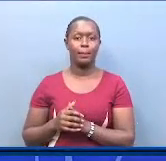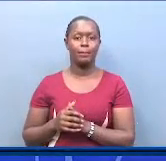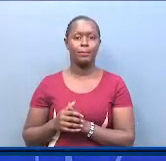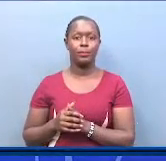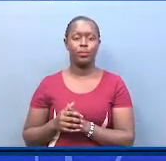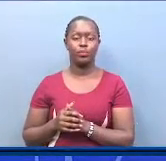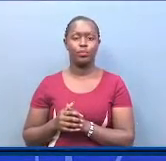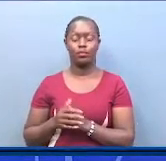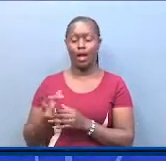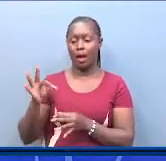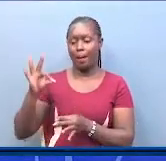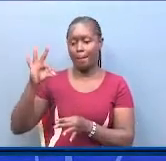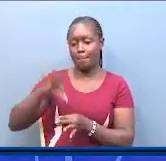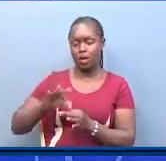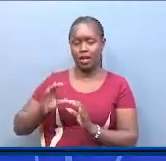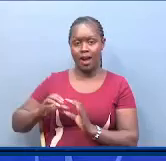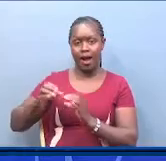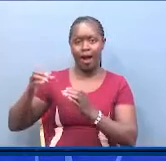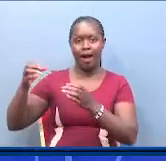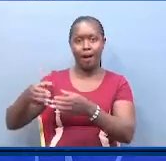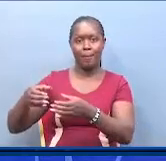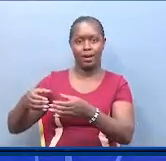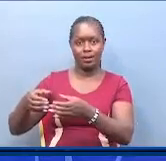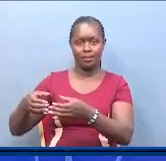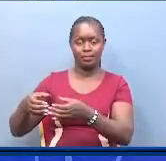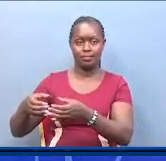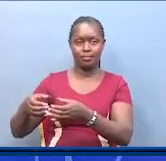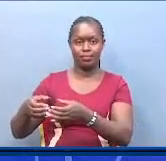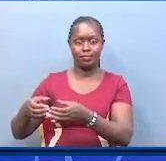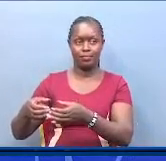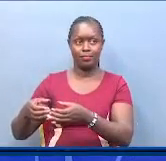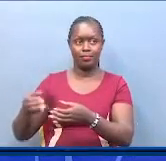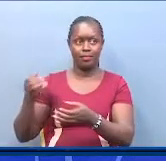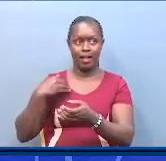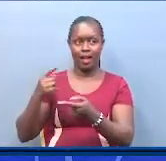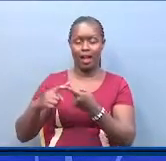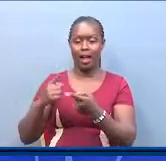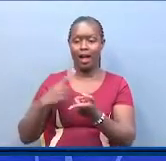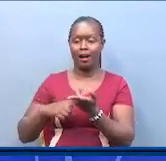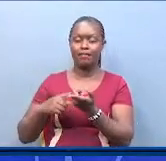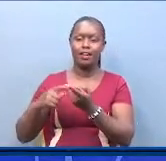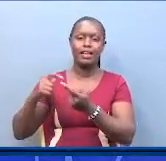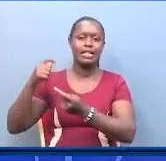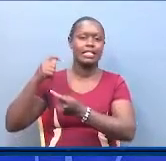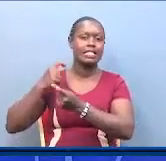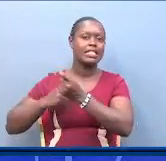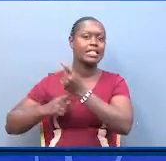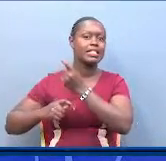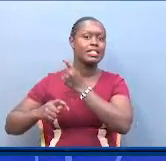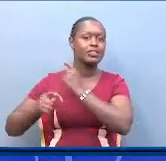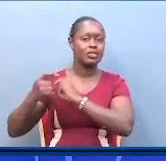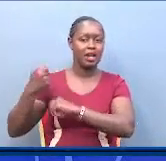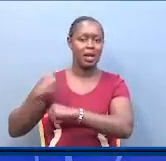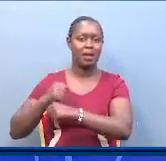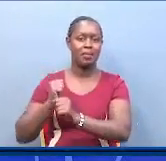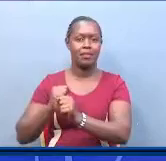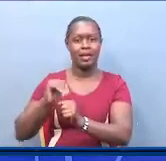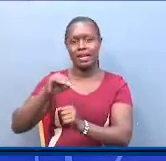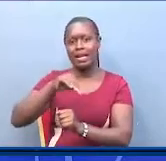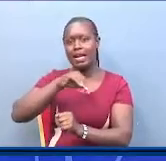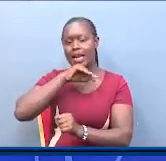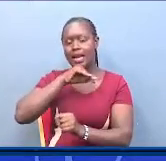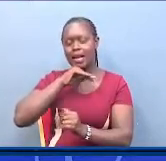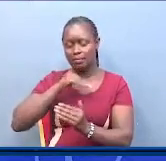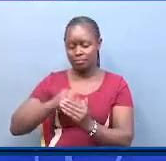one of the polling companies has sequentially, traditionally, placed Raila ahead of every